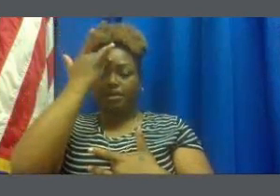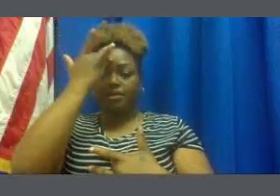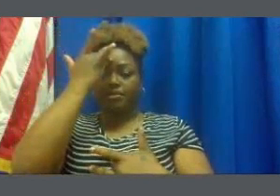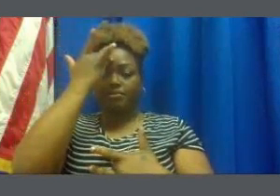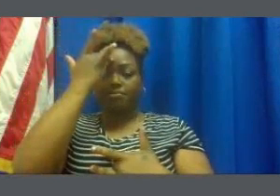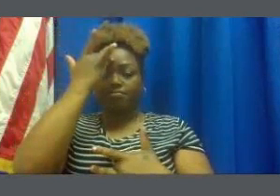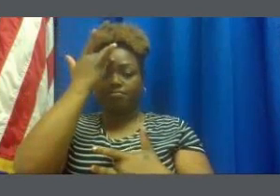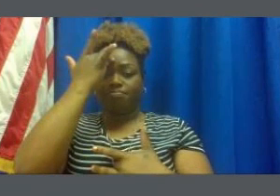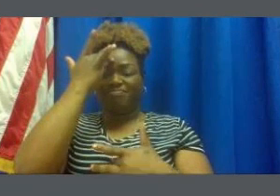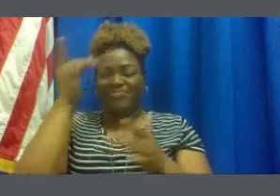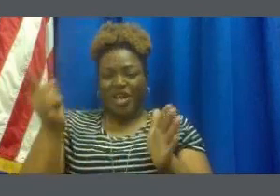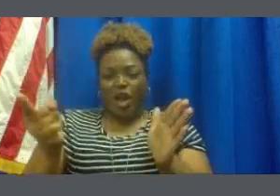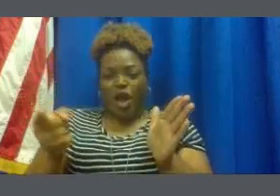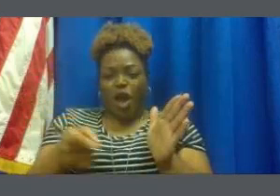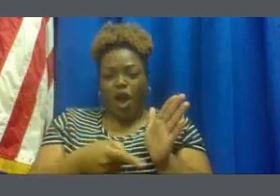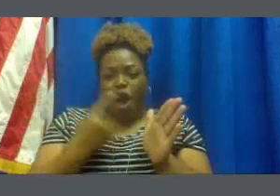Sickly.